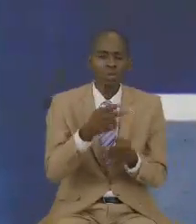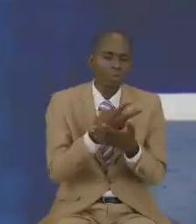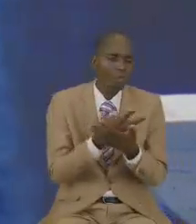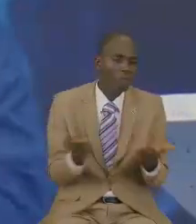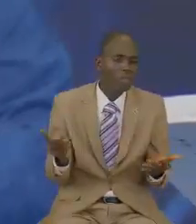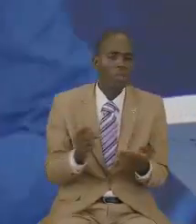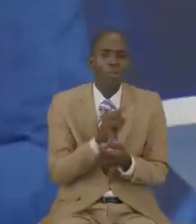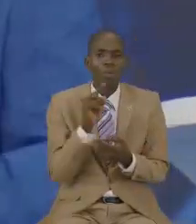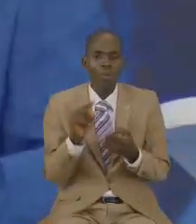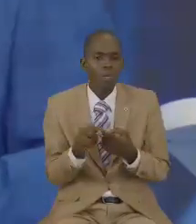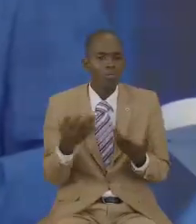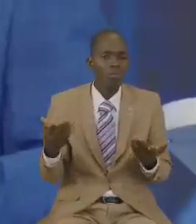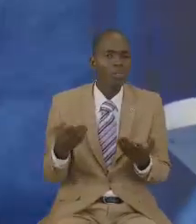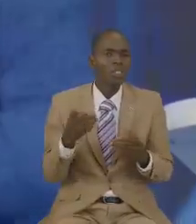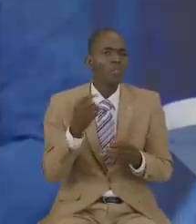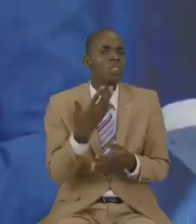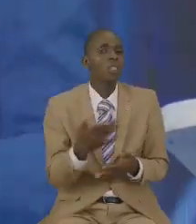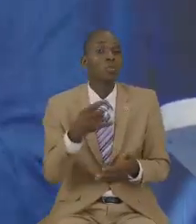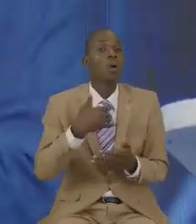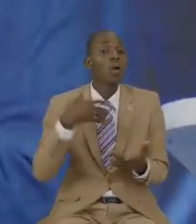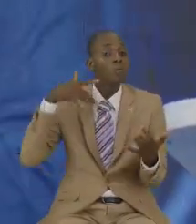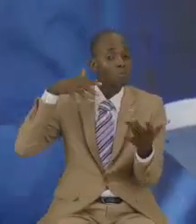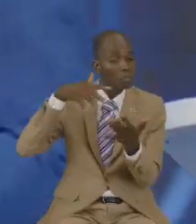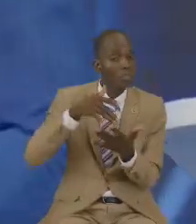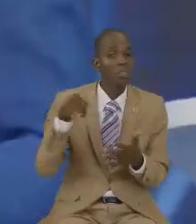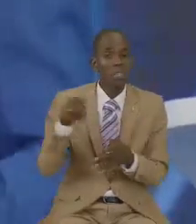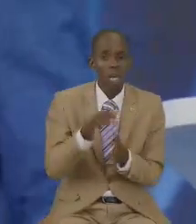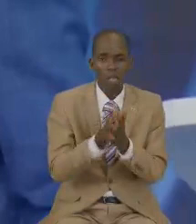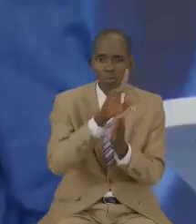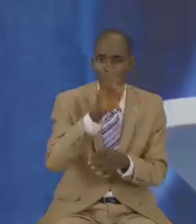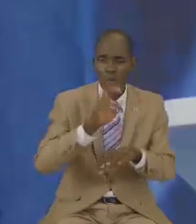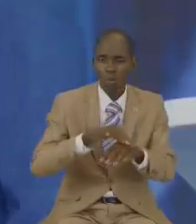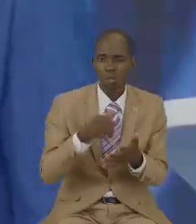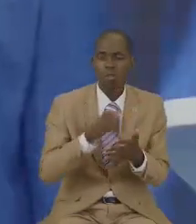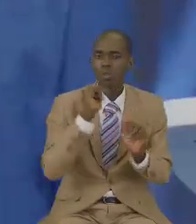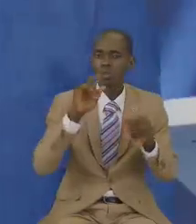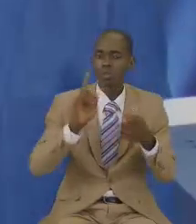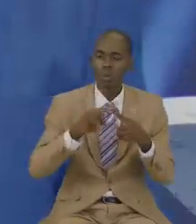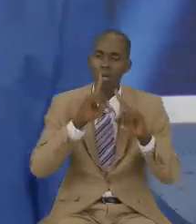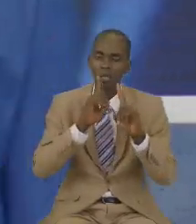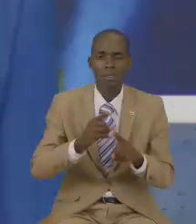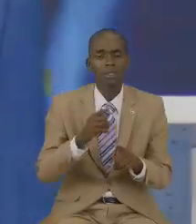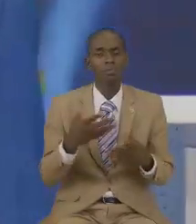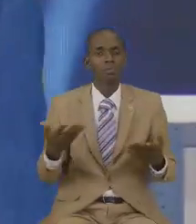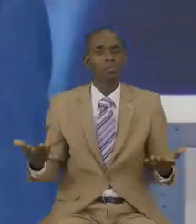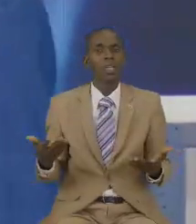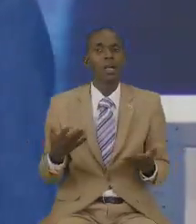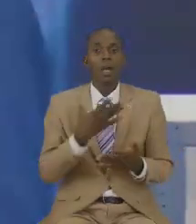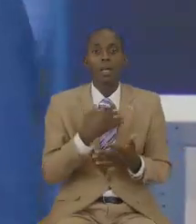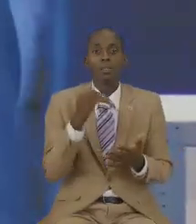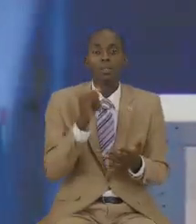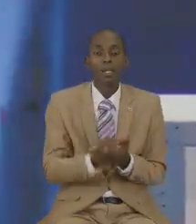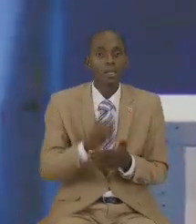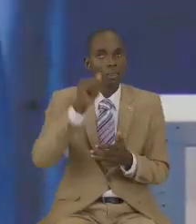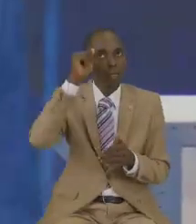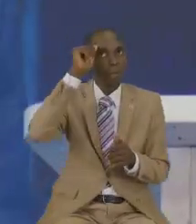failed when even the things you have studied, they asked you and you couldn't produce any result. And that